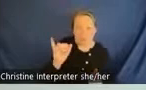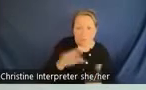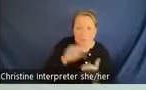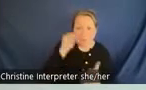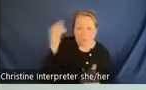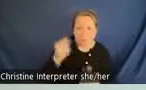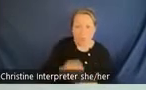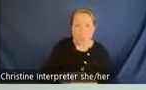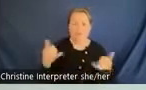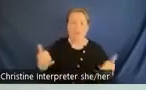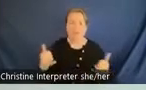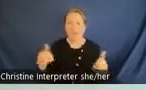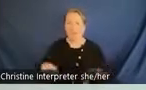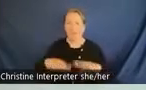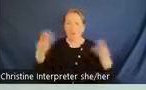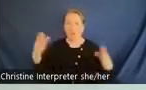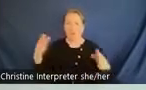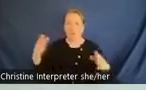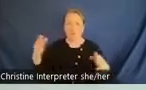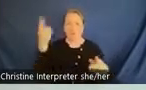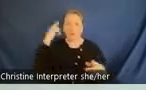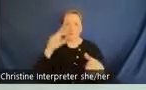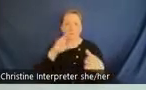floor for questions and comments.